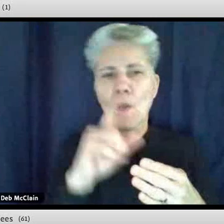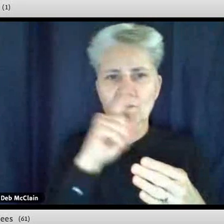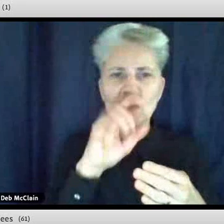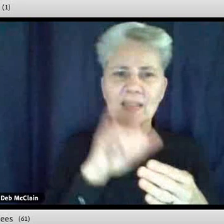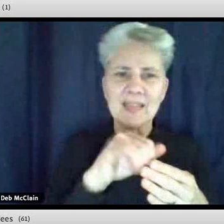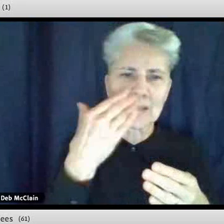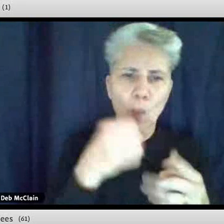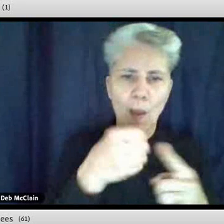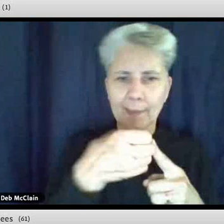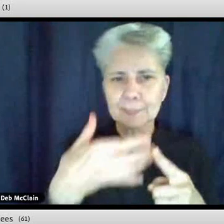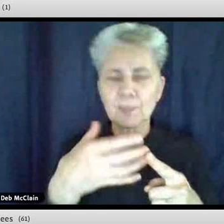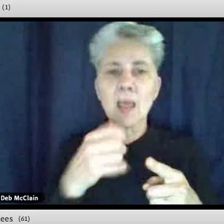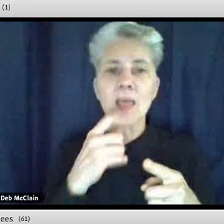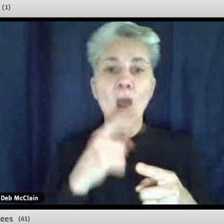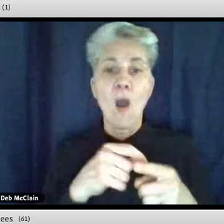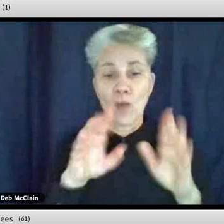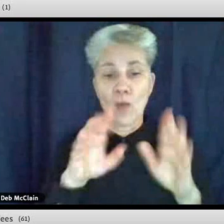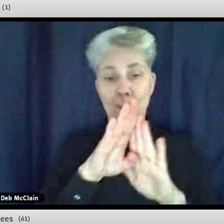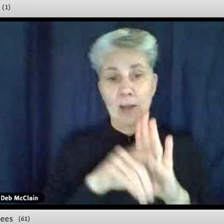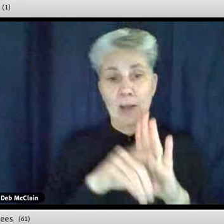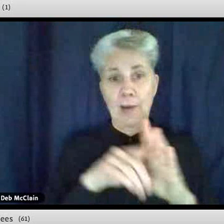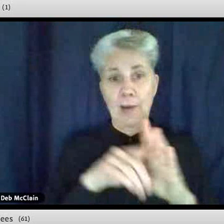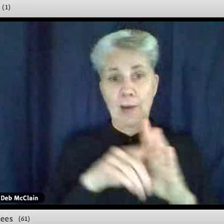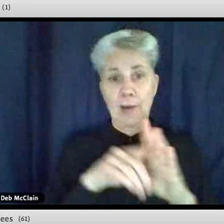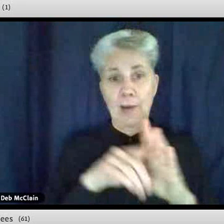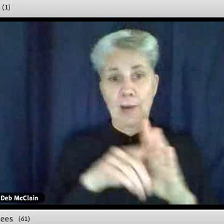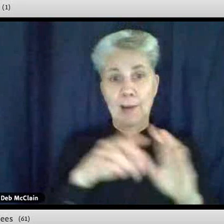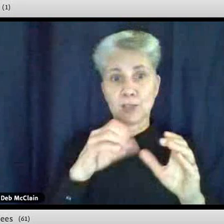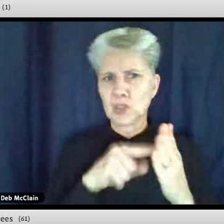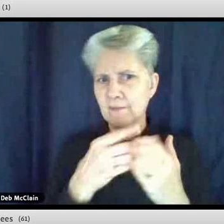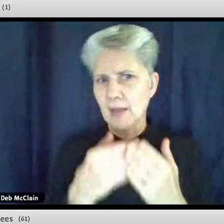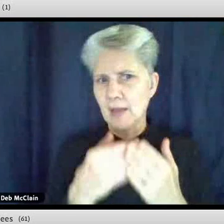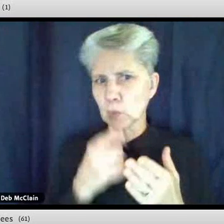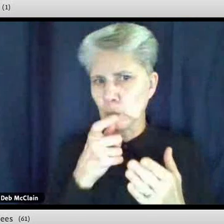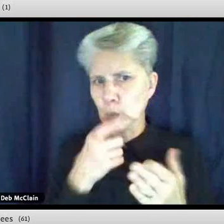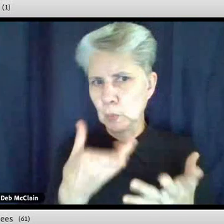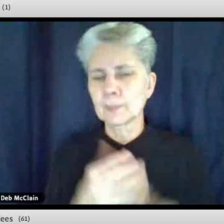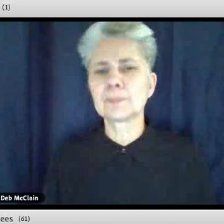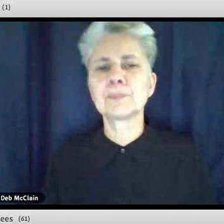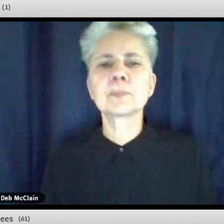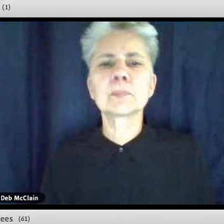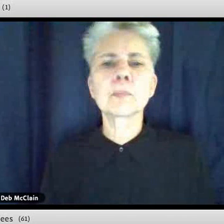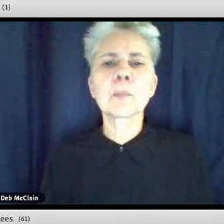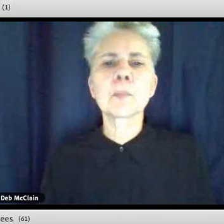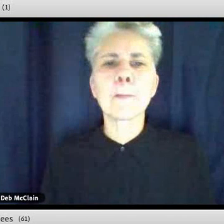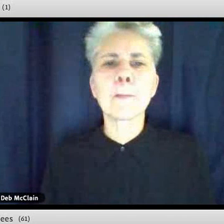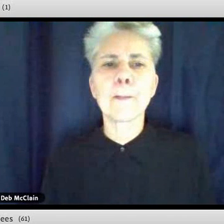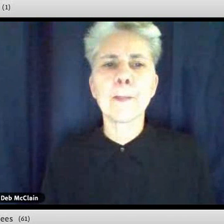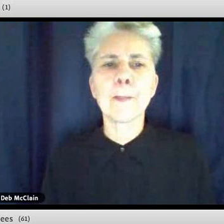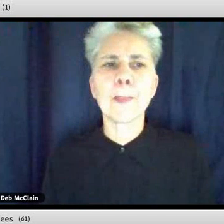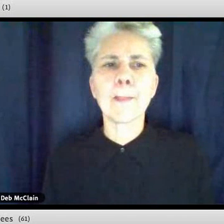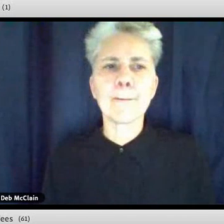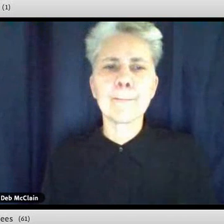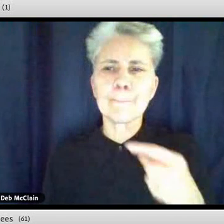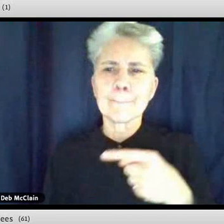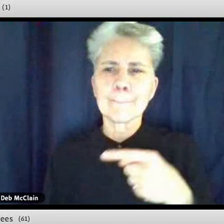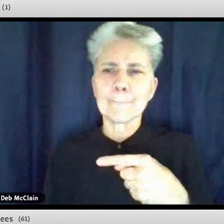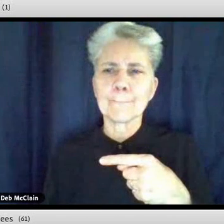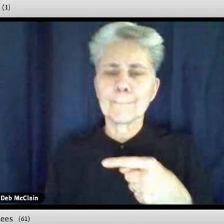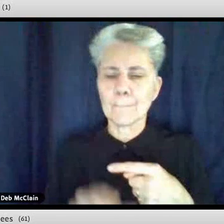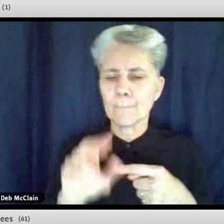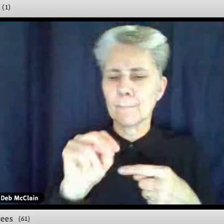time short? This is why this is misleading, or this is why this is false. And they also have the credentials of the people that are doing the fact checking.